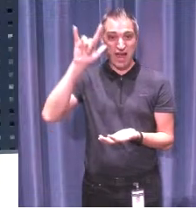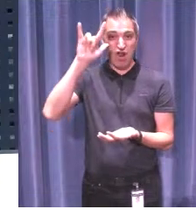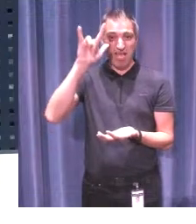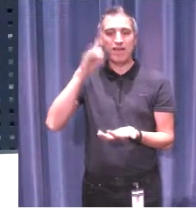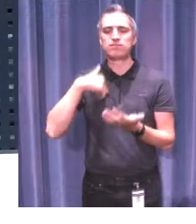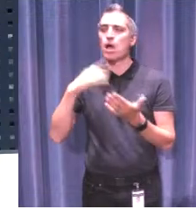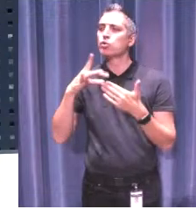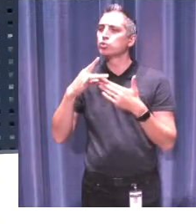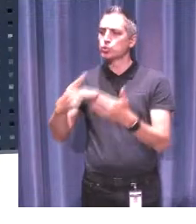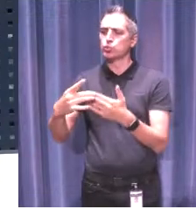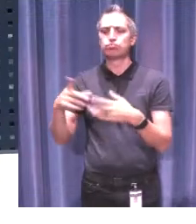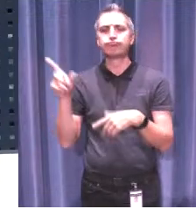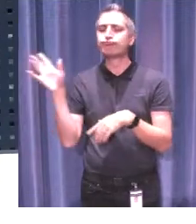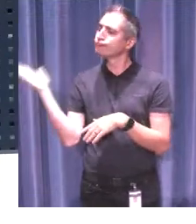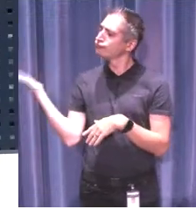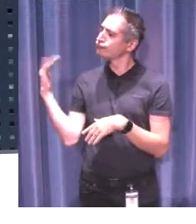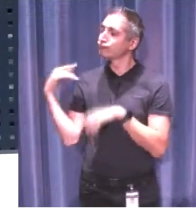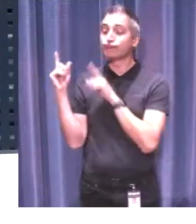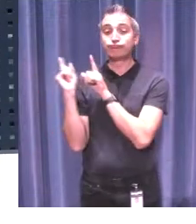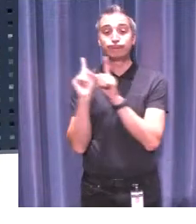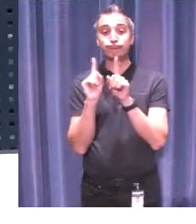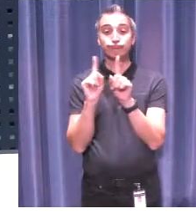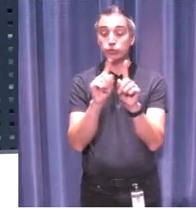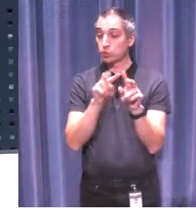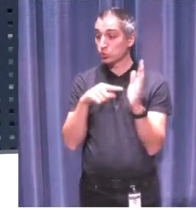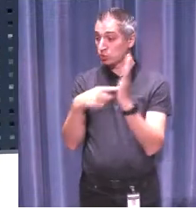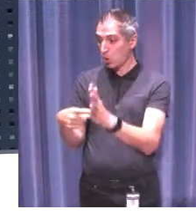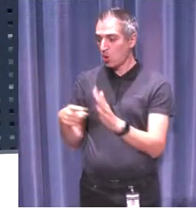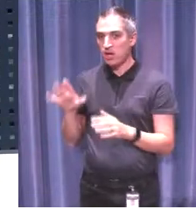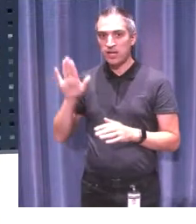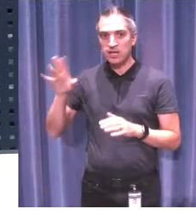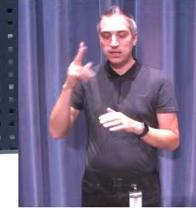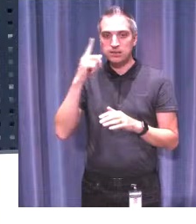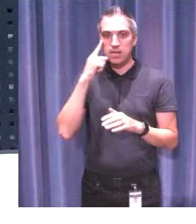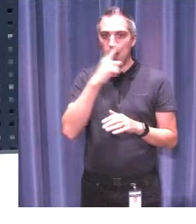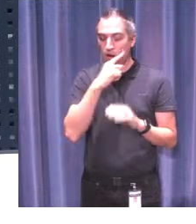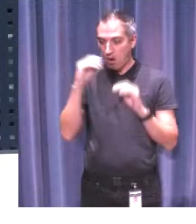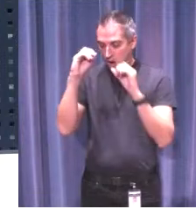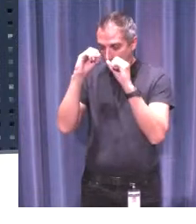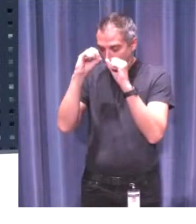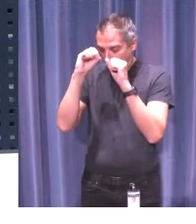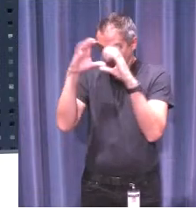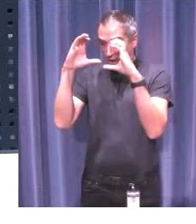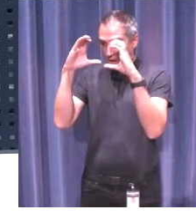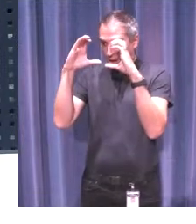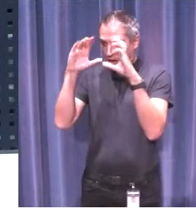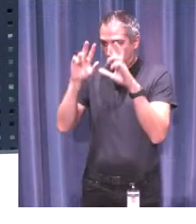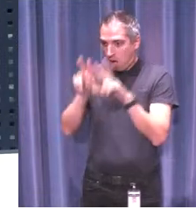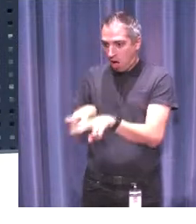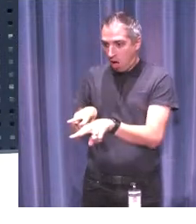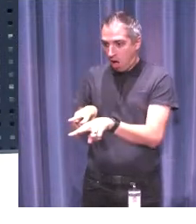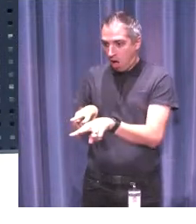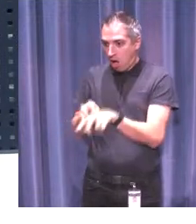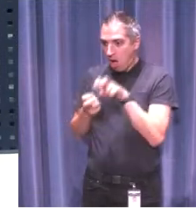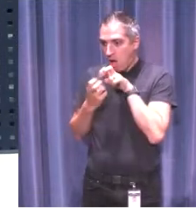over and showed him that, and his eyes just lit up. And because we were